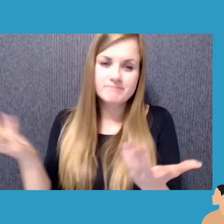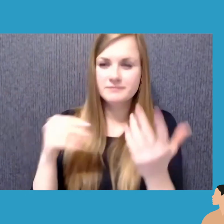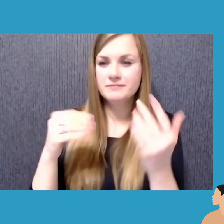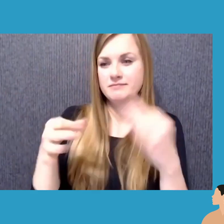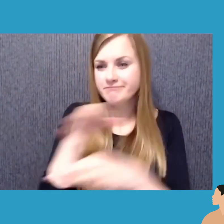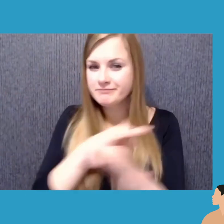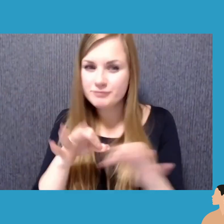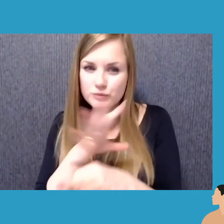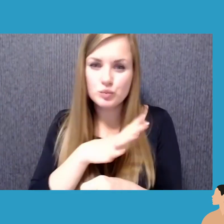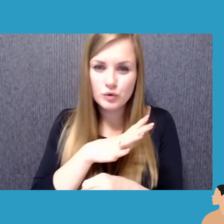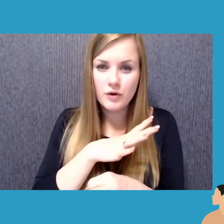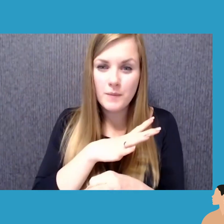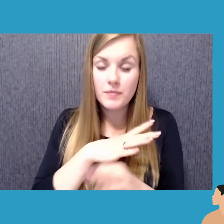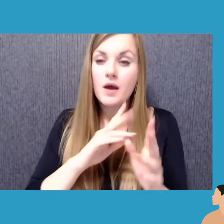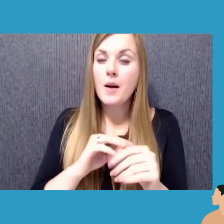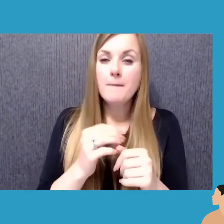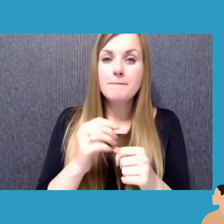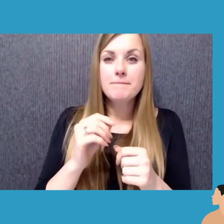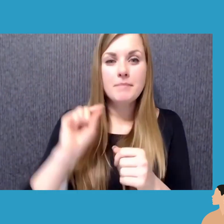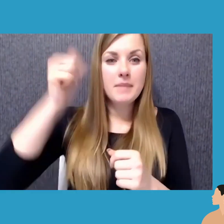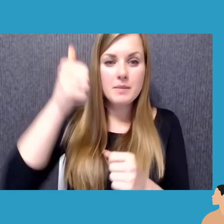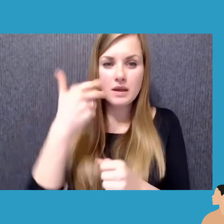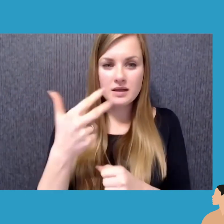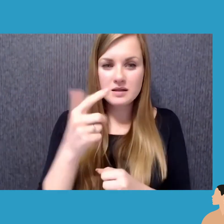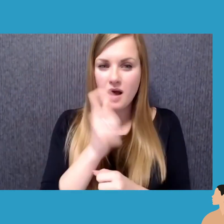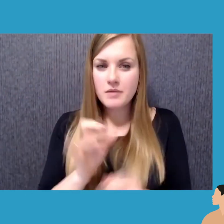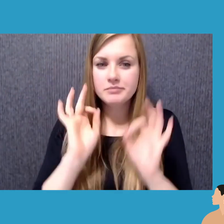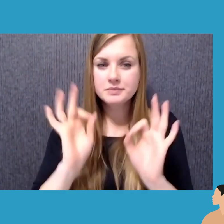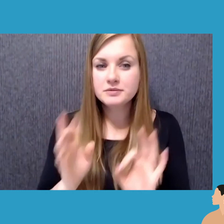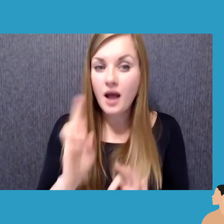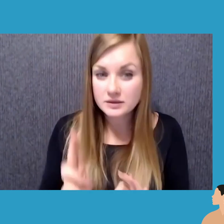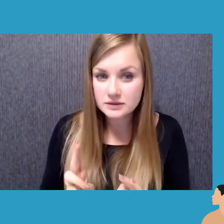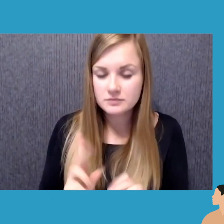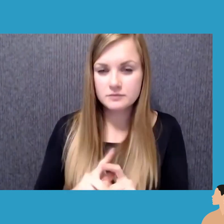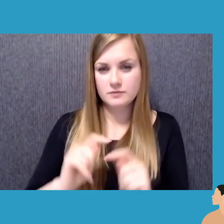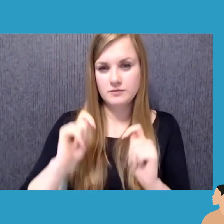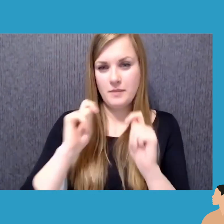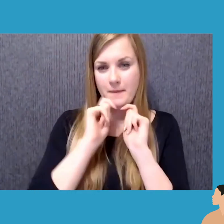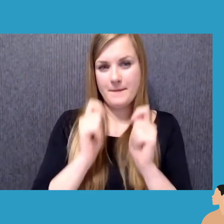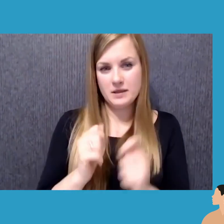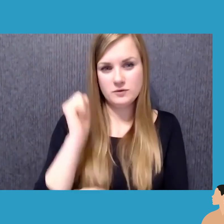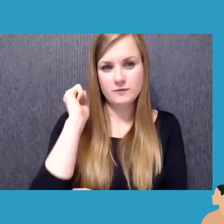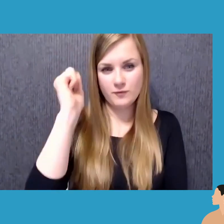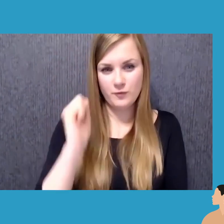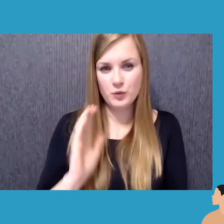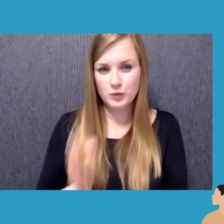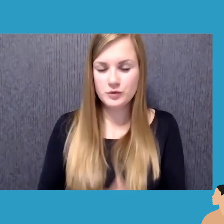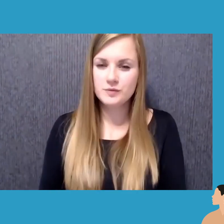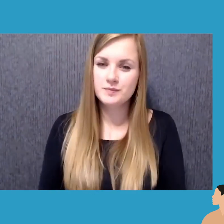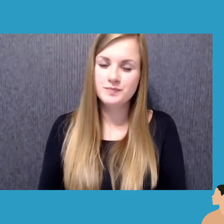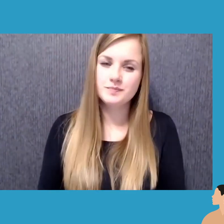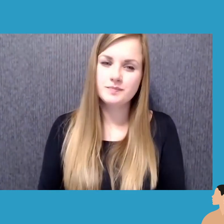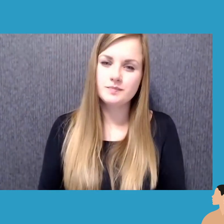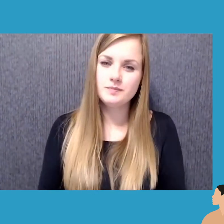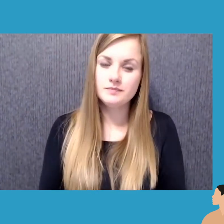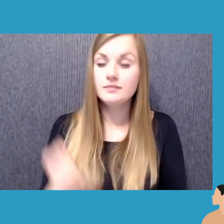in the Court of the Human Rights in Strasbourg? And those who are the first to answer